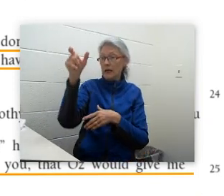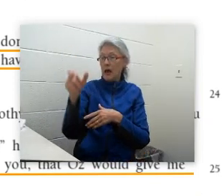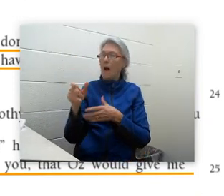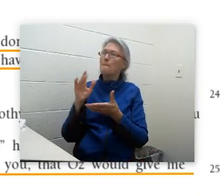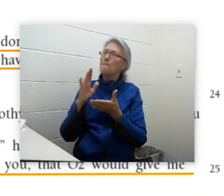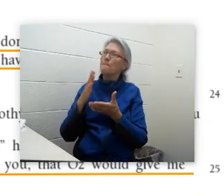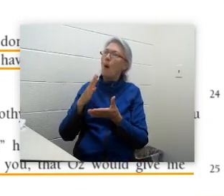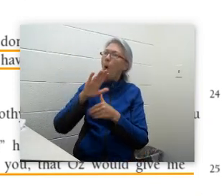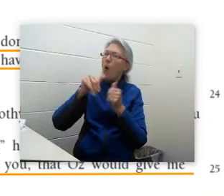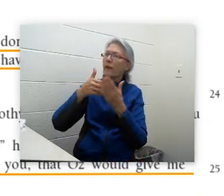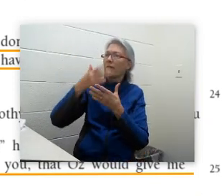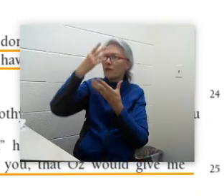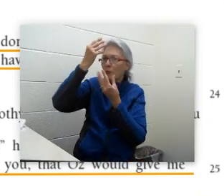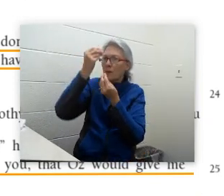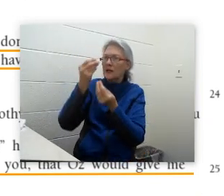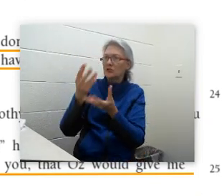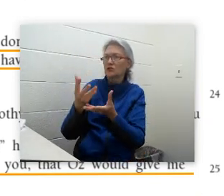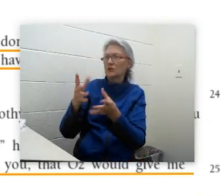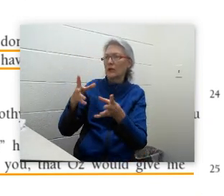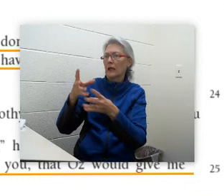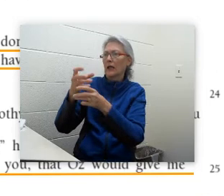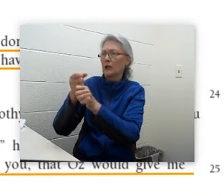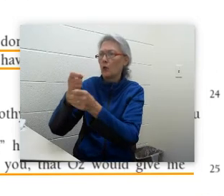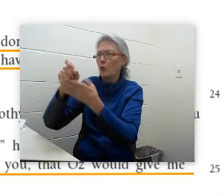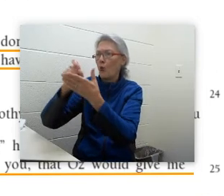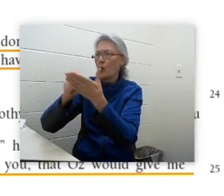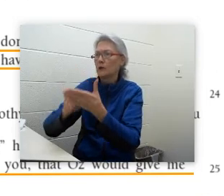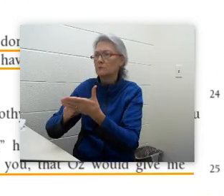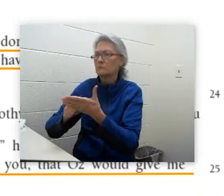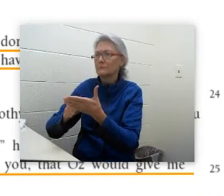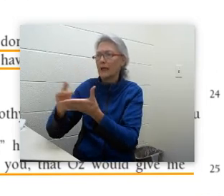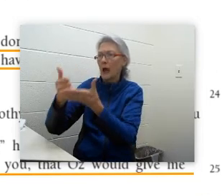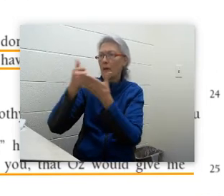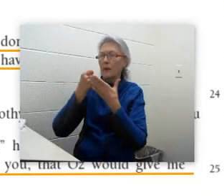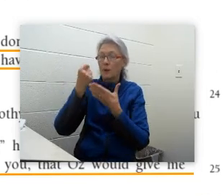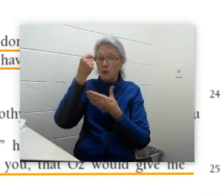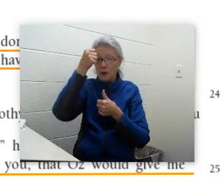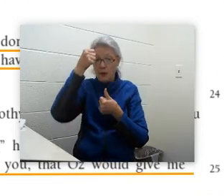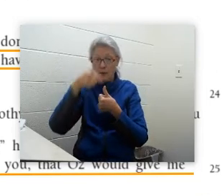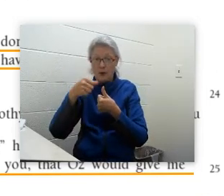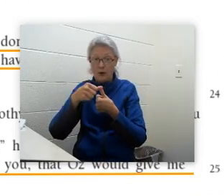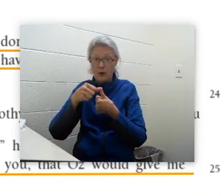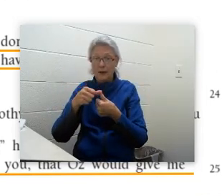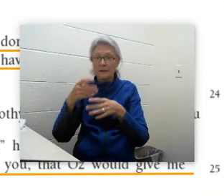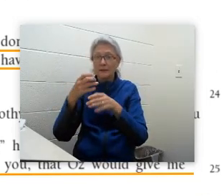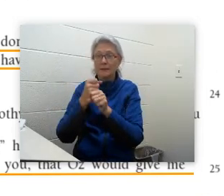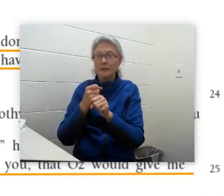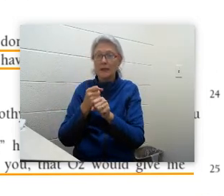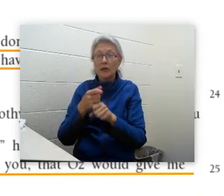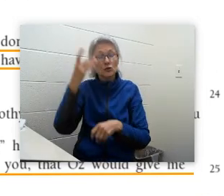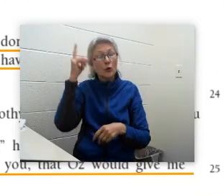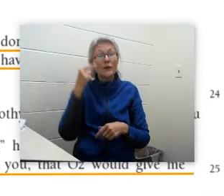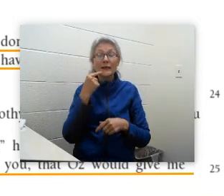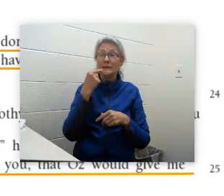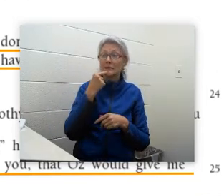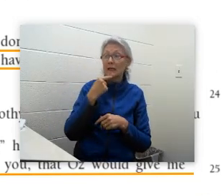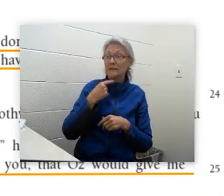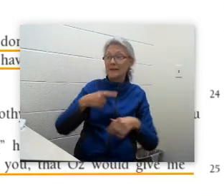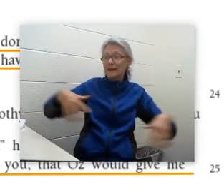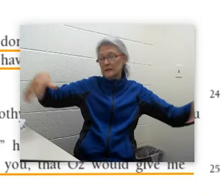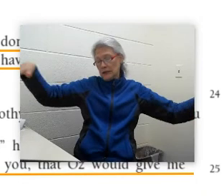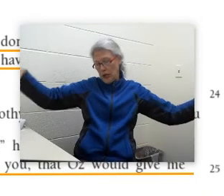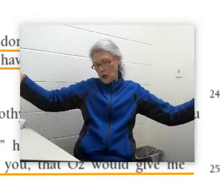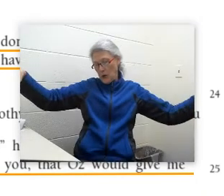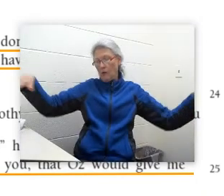that information and wrote down a little summary to help me. My summary says, Dorothy says that the Scarecrow